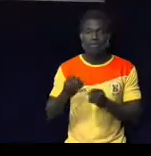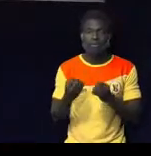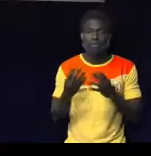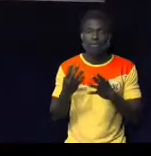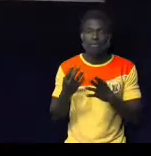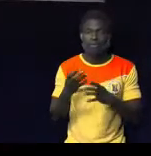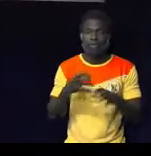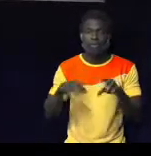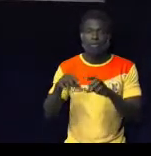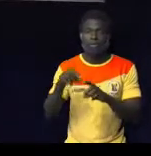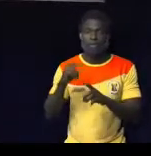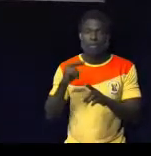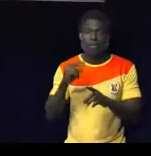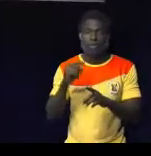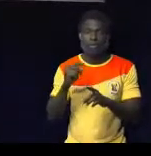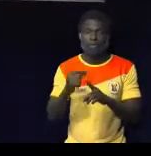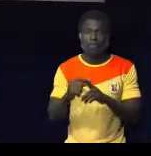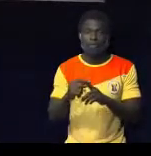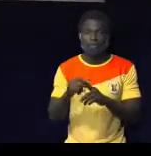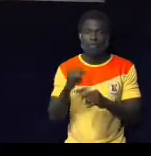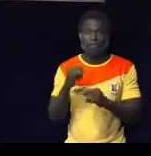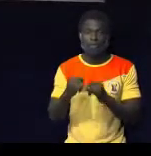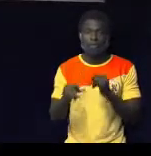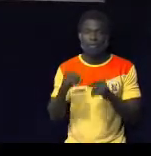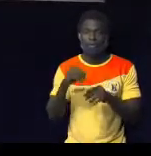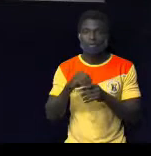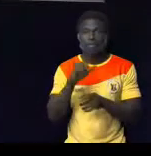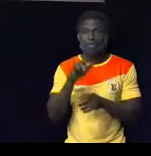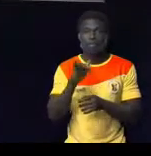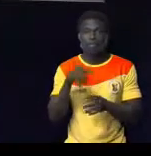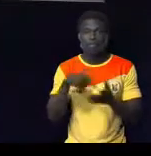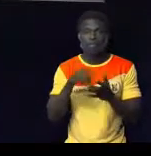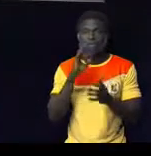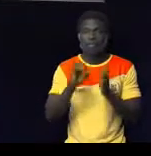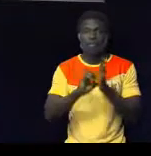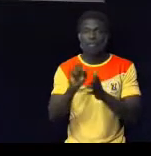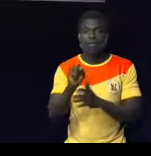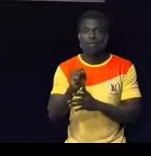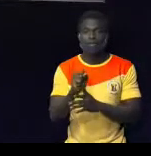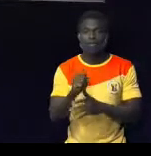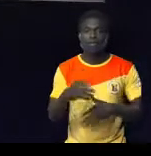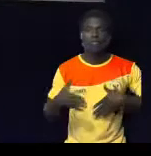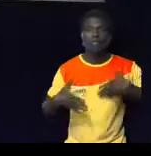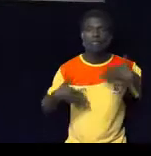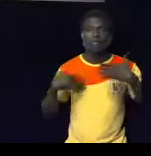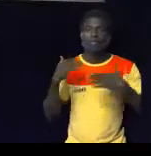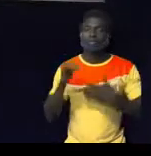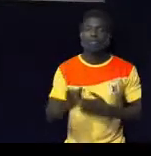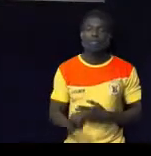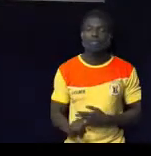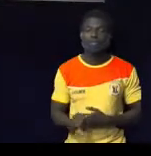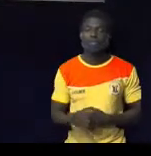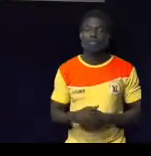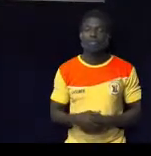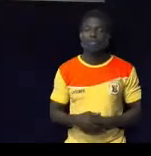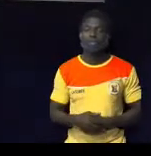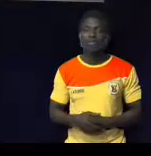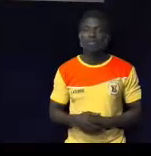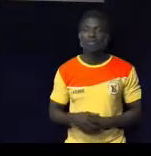most adverbs ending in ly. These are examples. Happily.